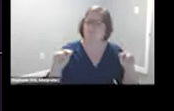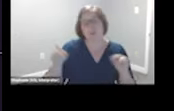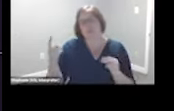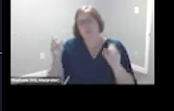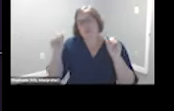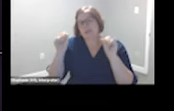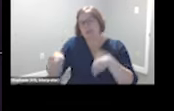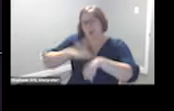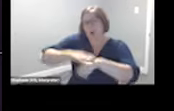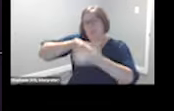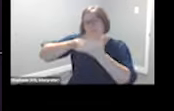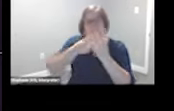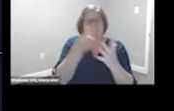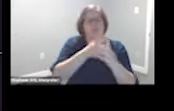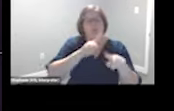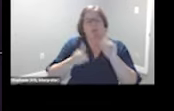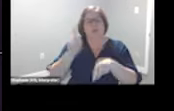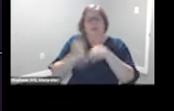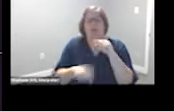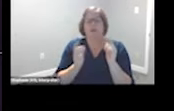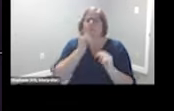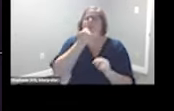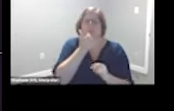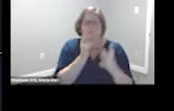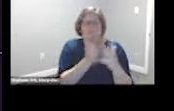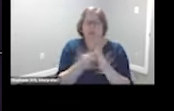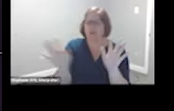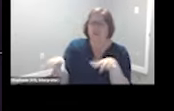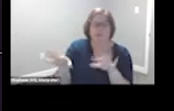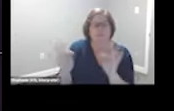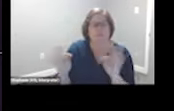offensive, which none of them did, which is good. But also